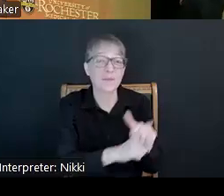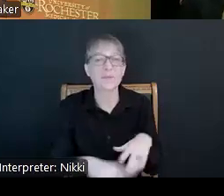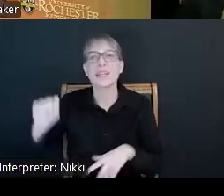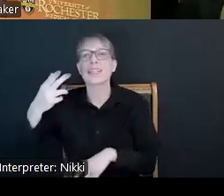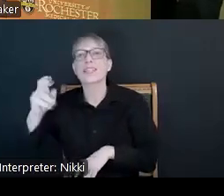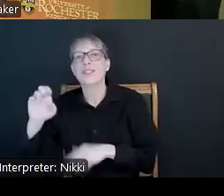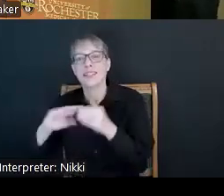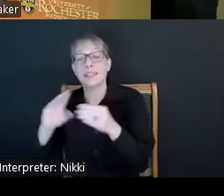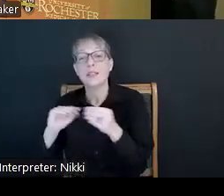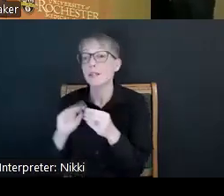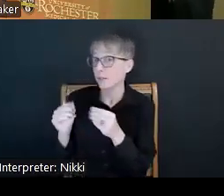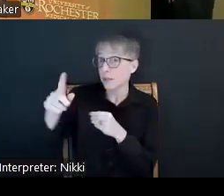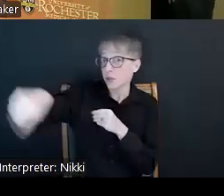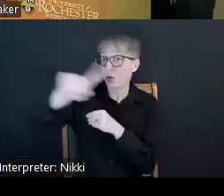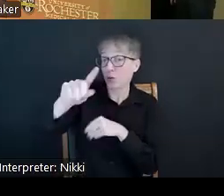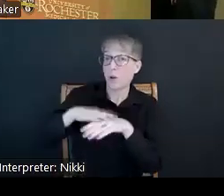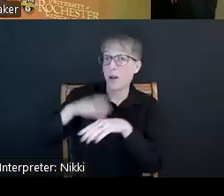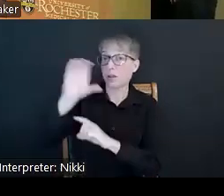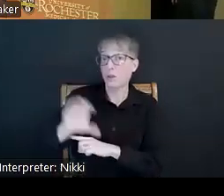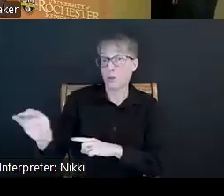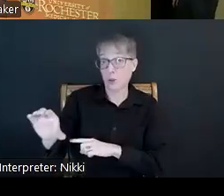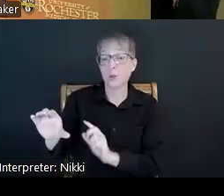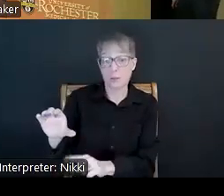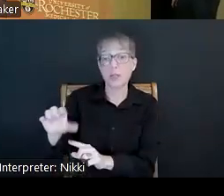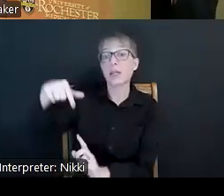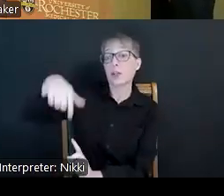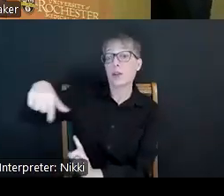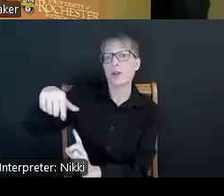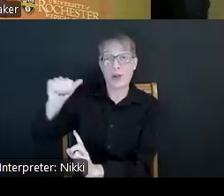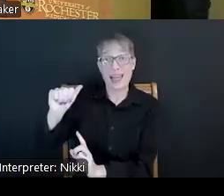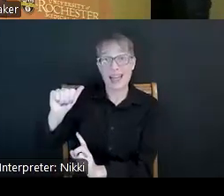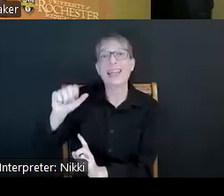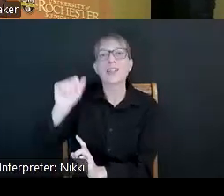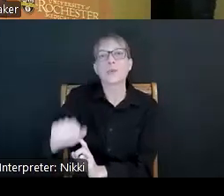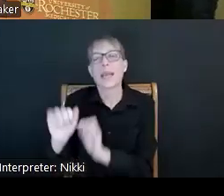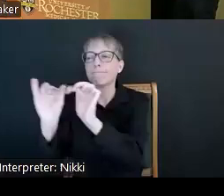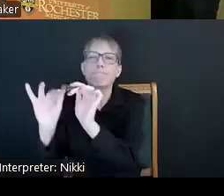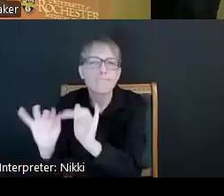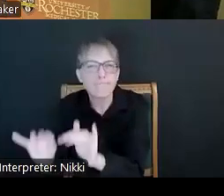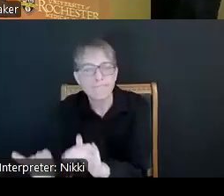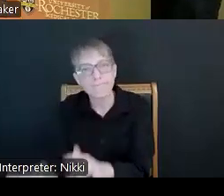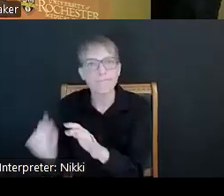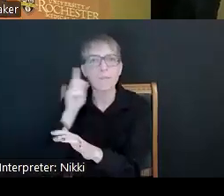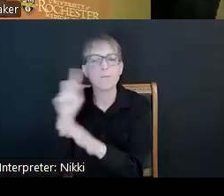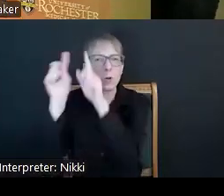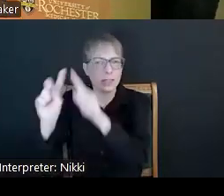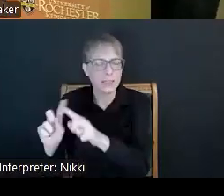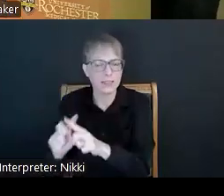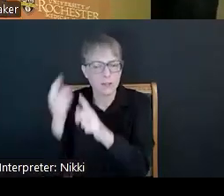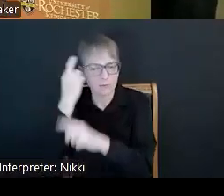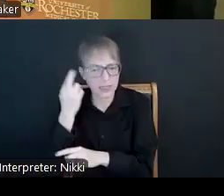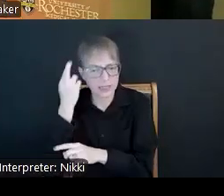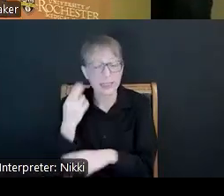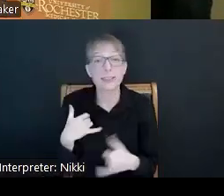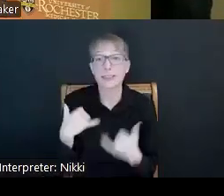use the Q&A feature to share questions, notices, and wonders and feedback. The way we're going to do everything today is going to be through